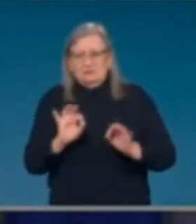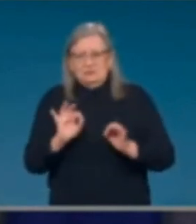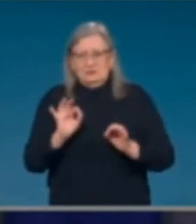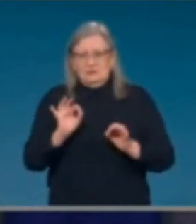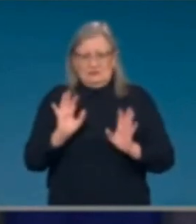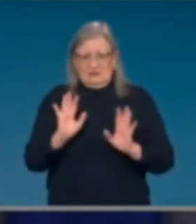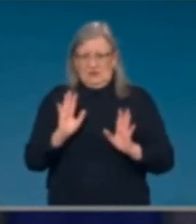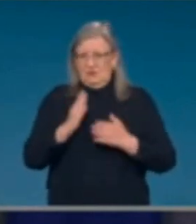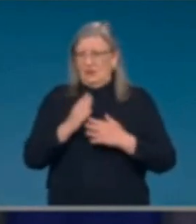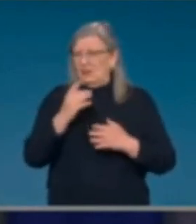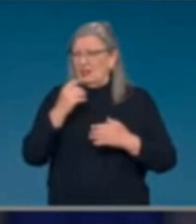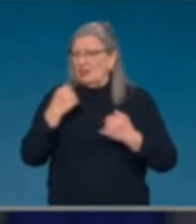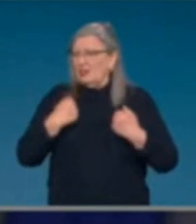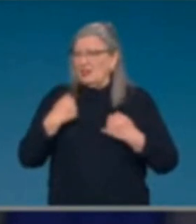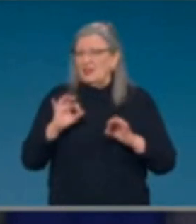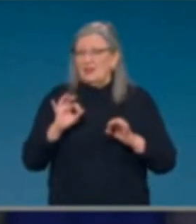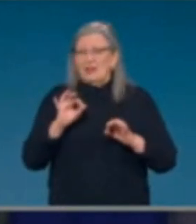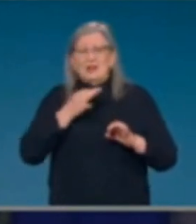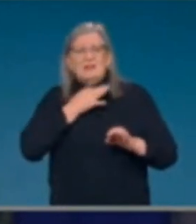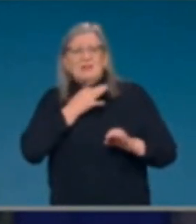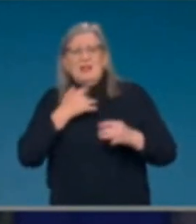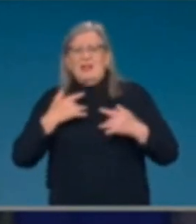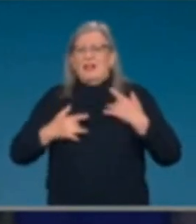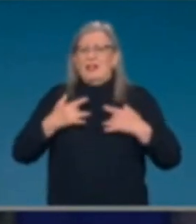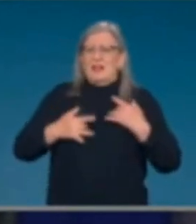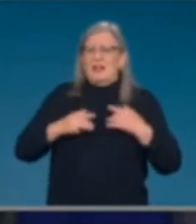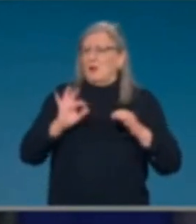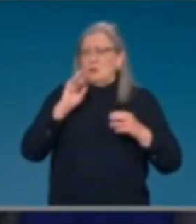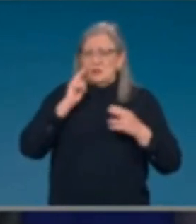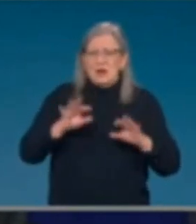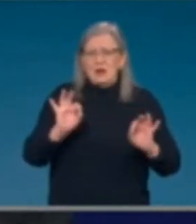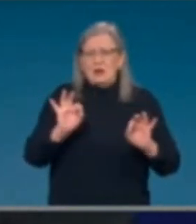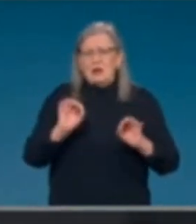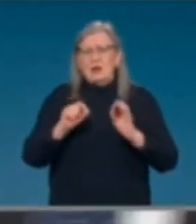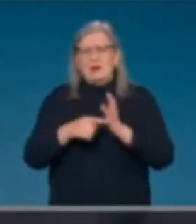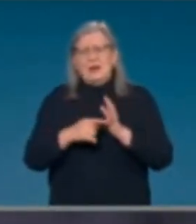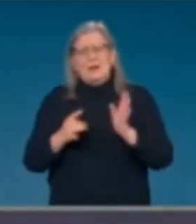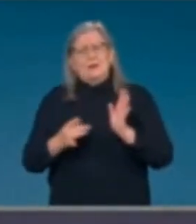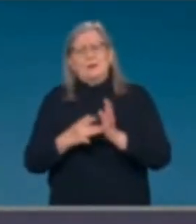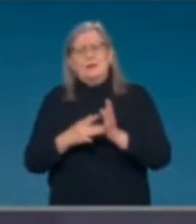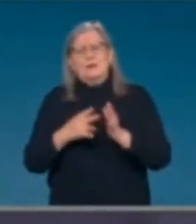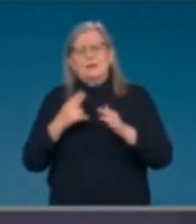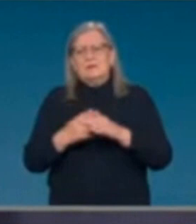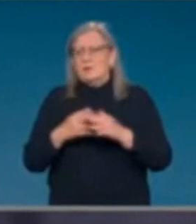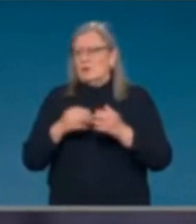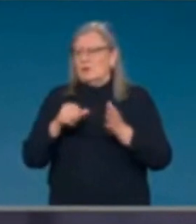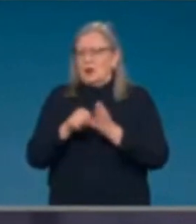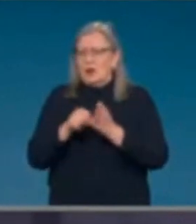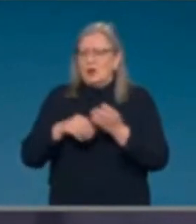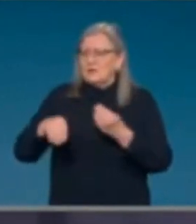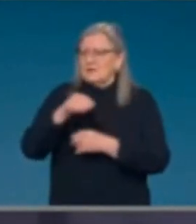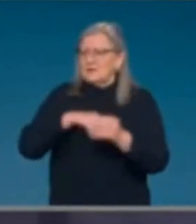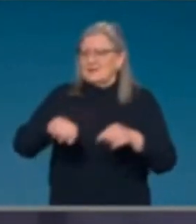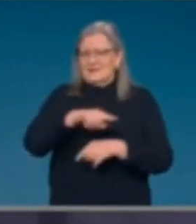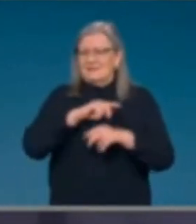not life-threatening, are very important for the economy and for returning to pre-COVID life. So the trick to the booster's